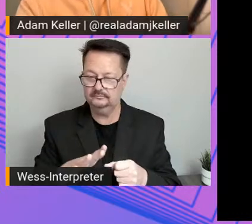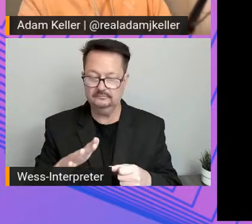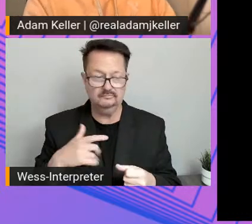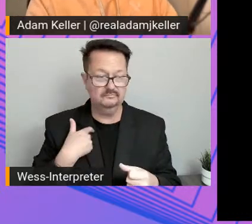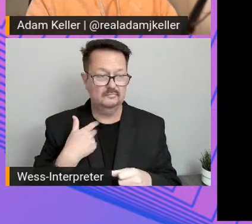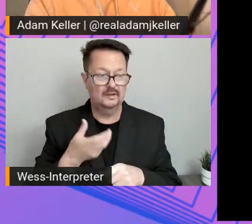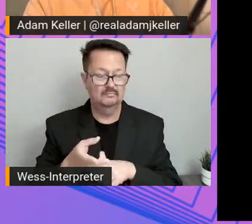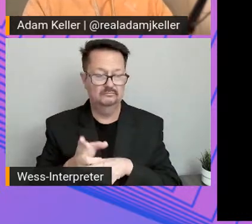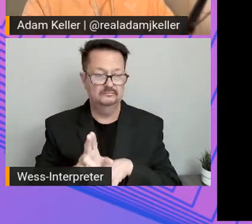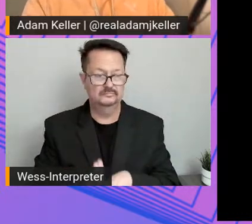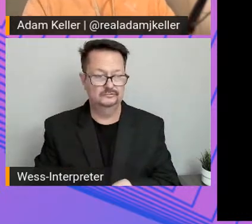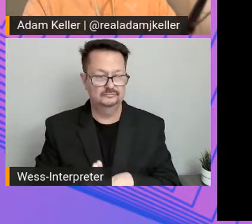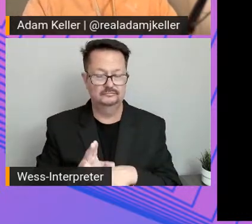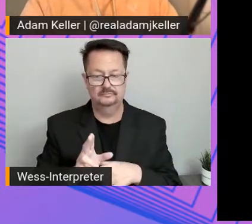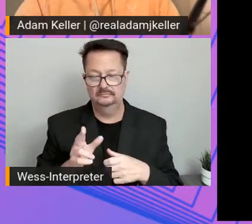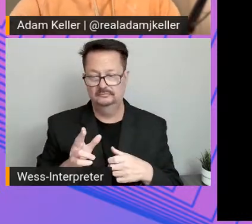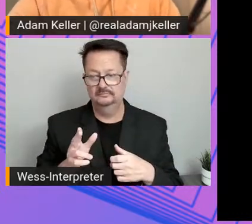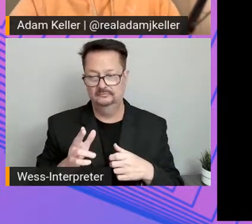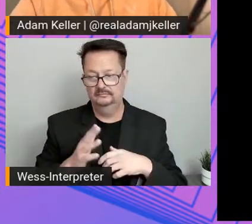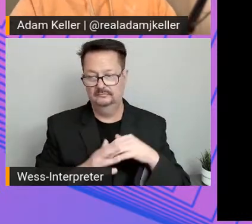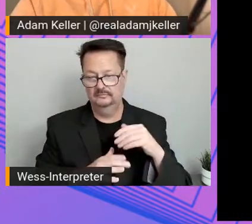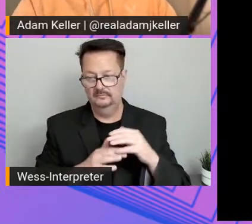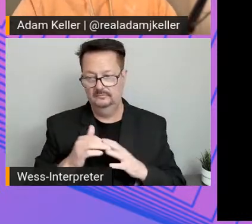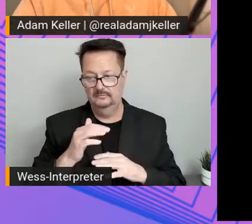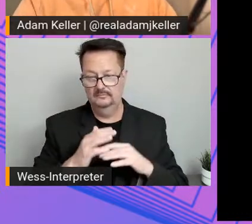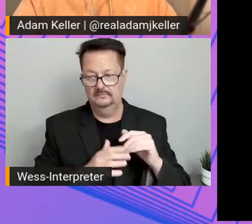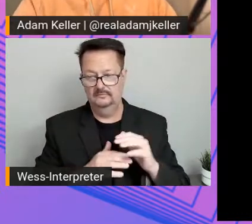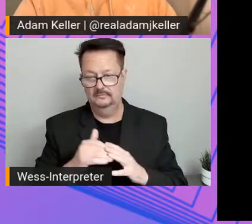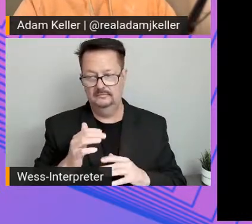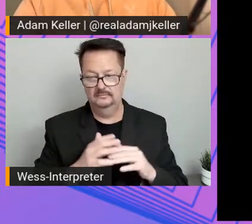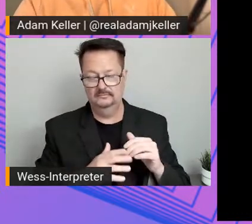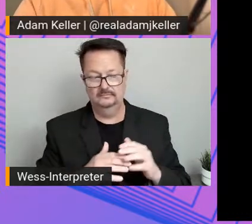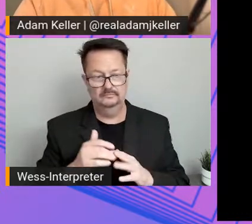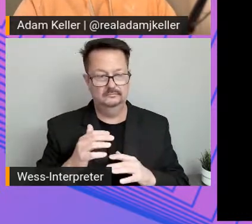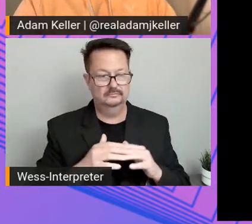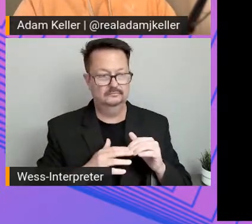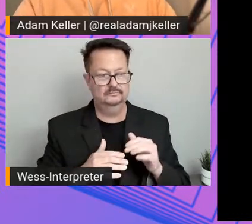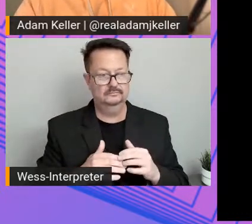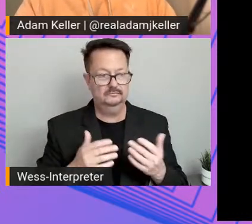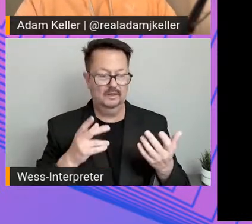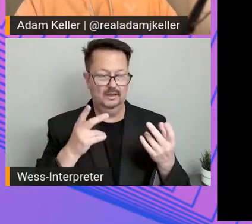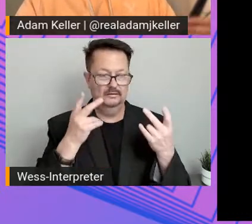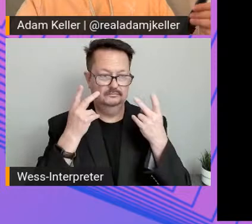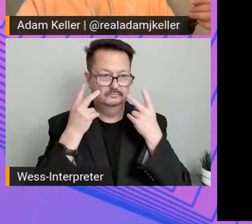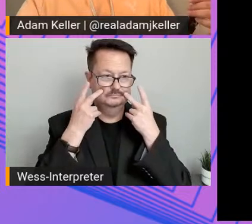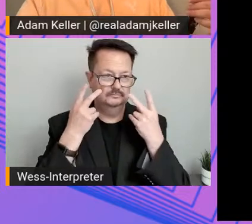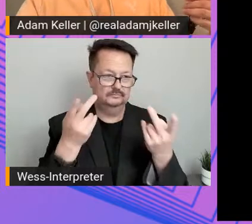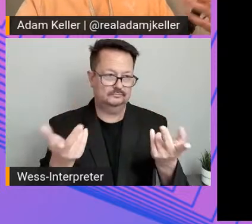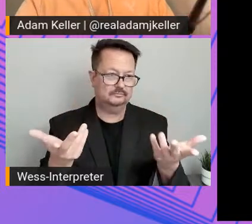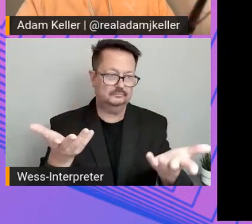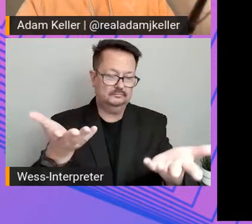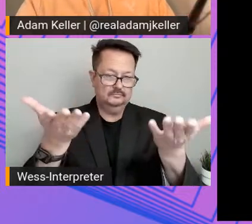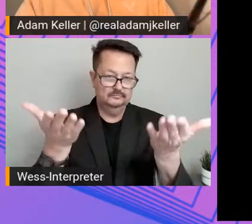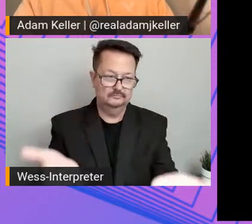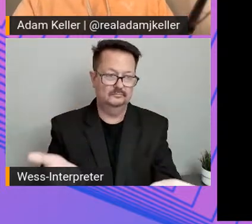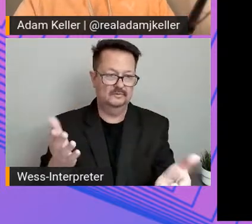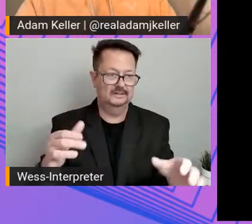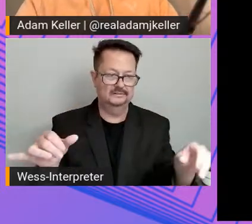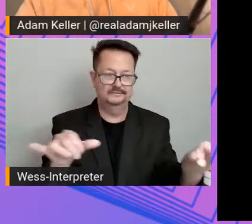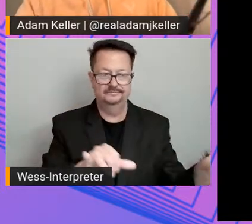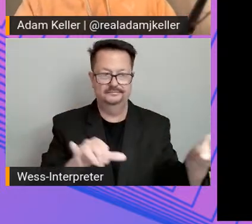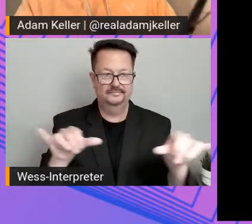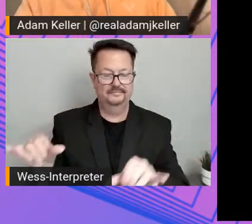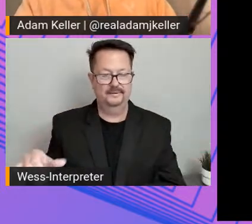with. I can also curl that endpoint to see here that, same thing. I